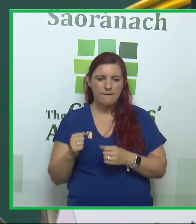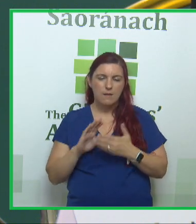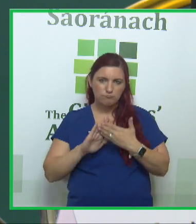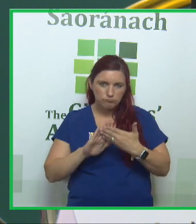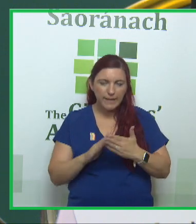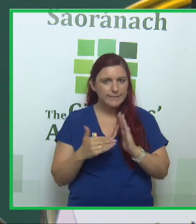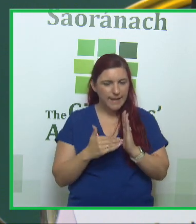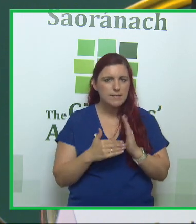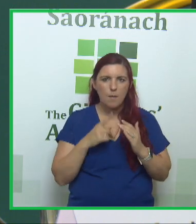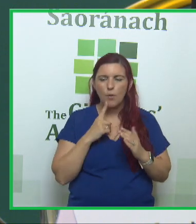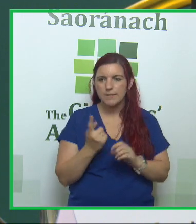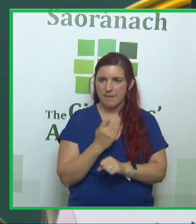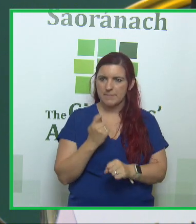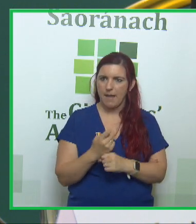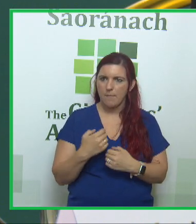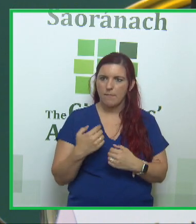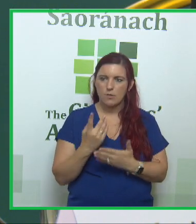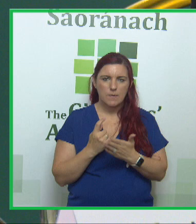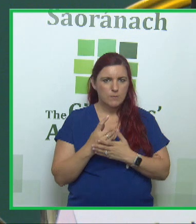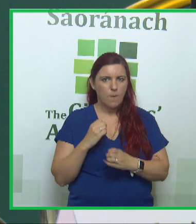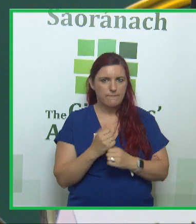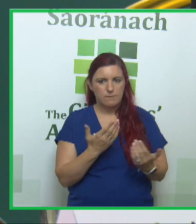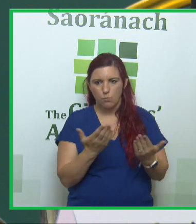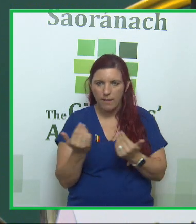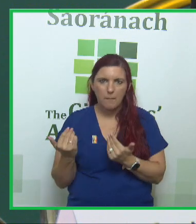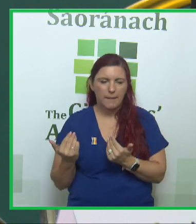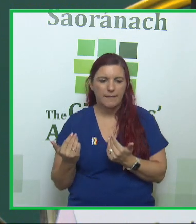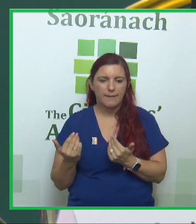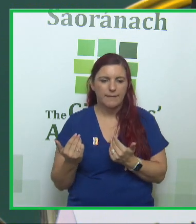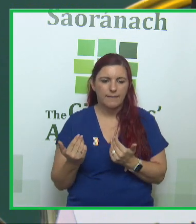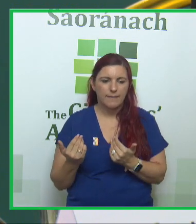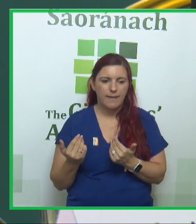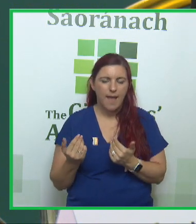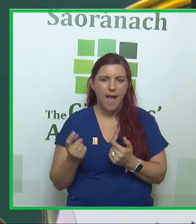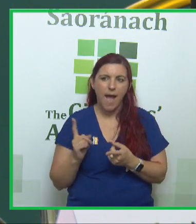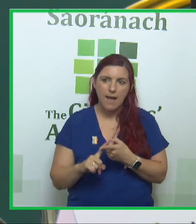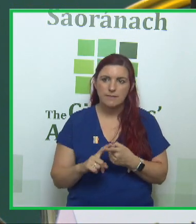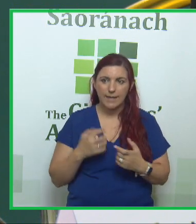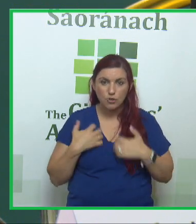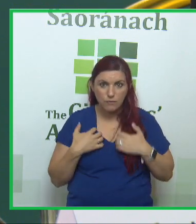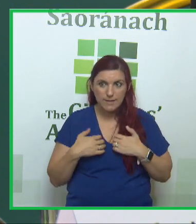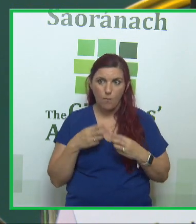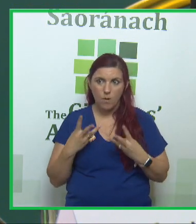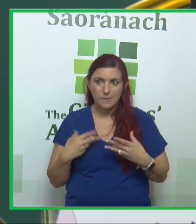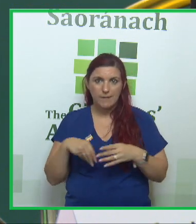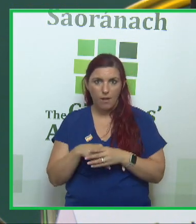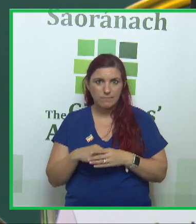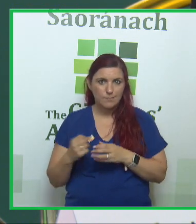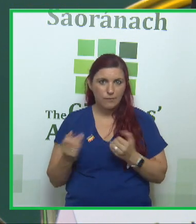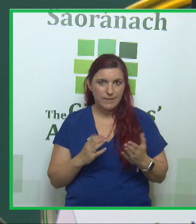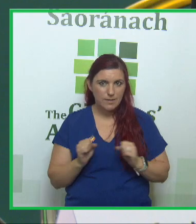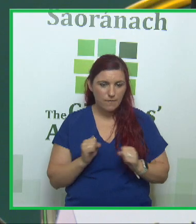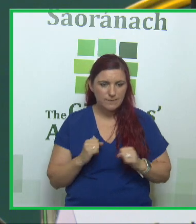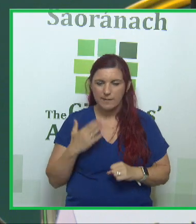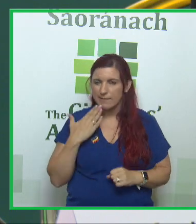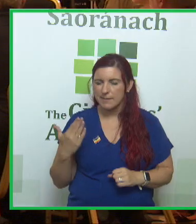but also there's great engagement from communities as well. And I think we need to capitalise on that as well, that kind of good nature. Thanks